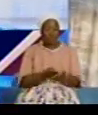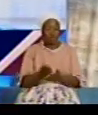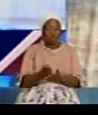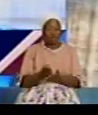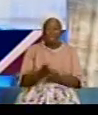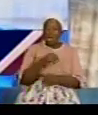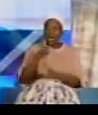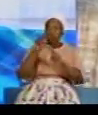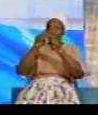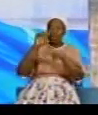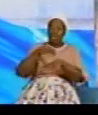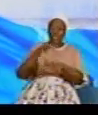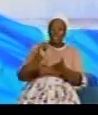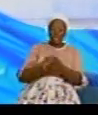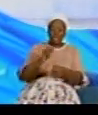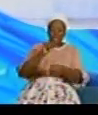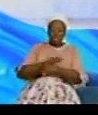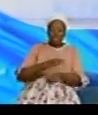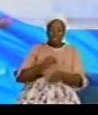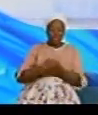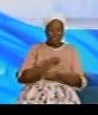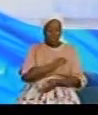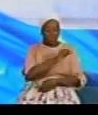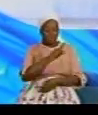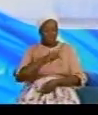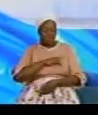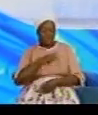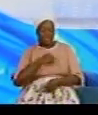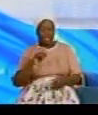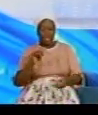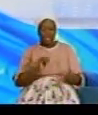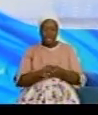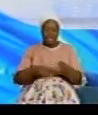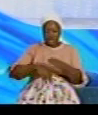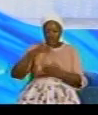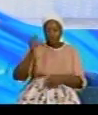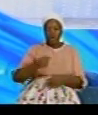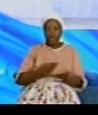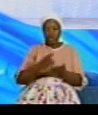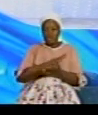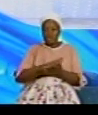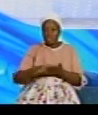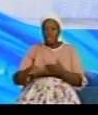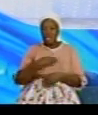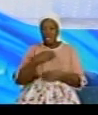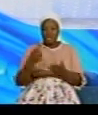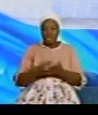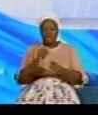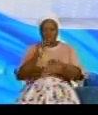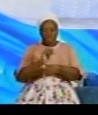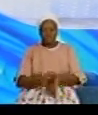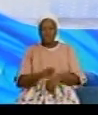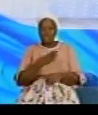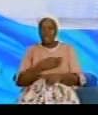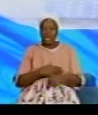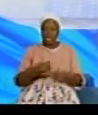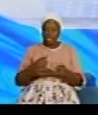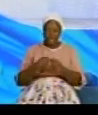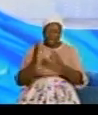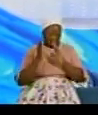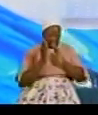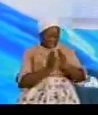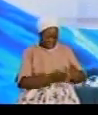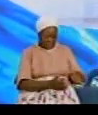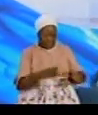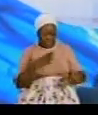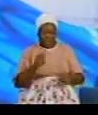tradition, appreciating outward righteousness and the tradition, and abandoning